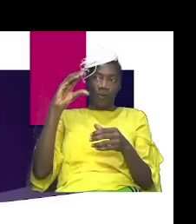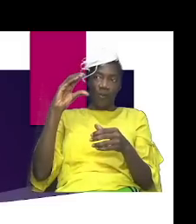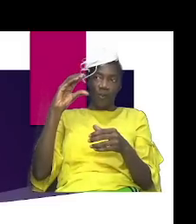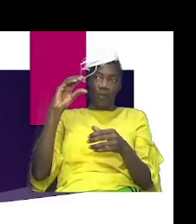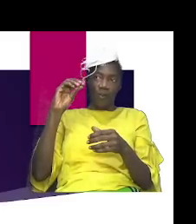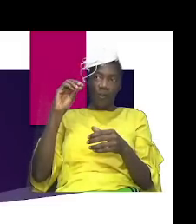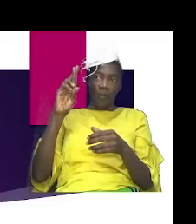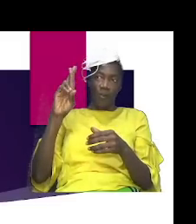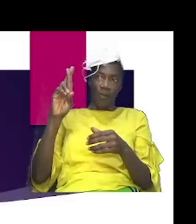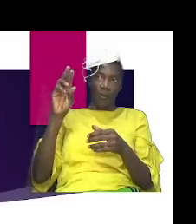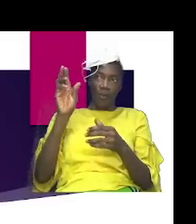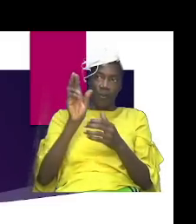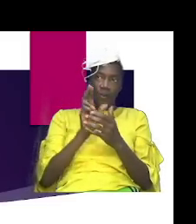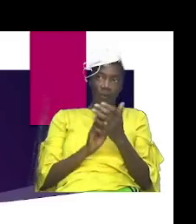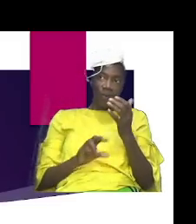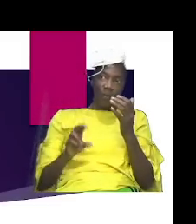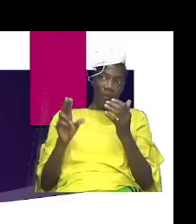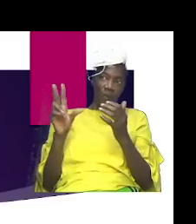3,